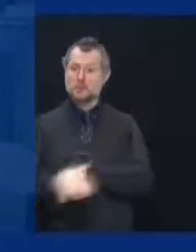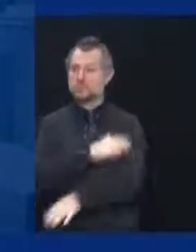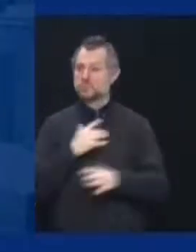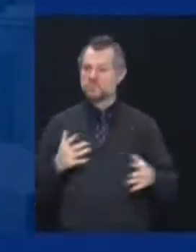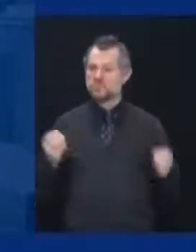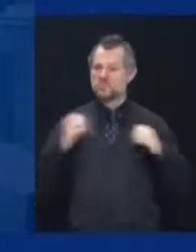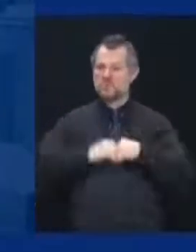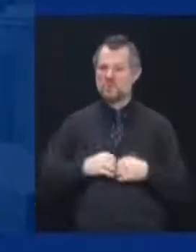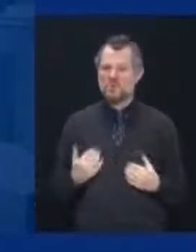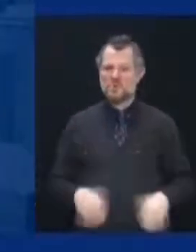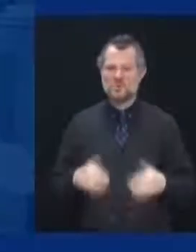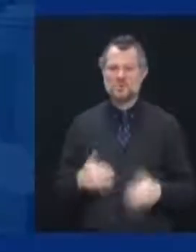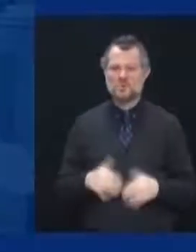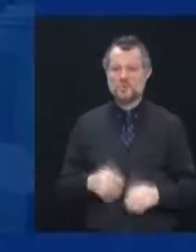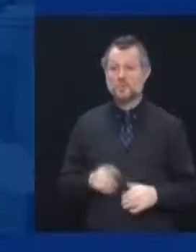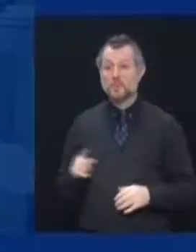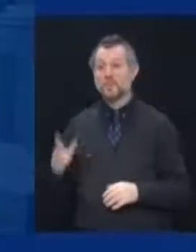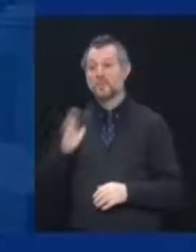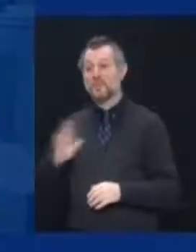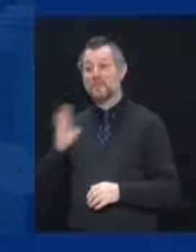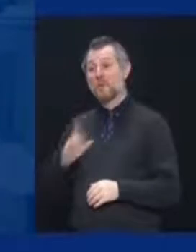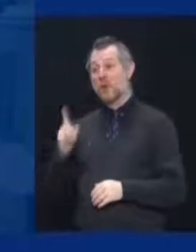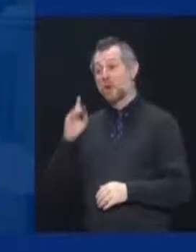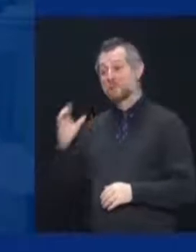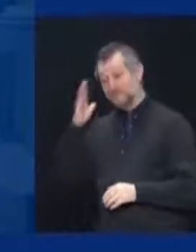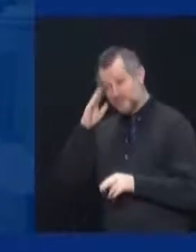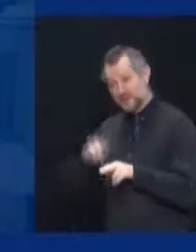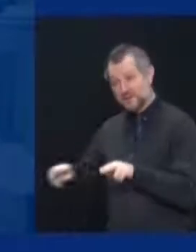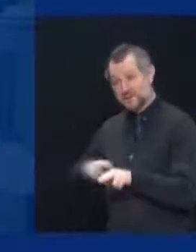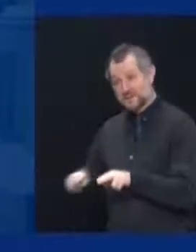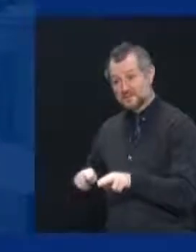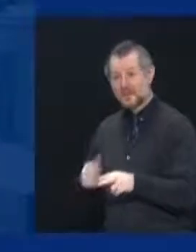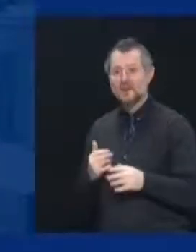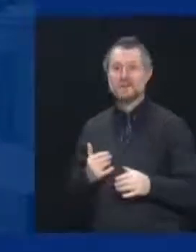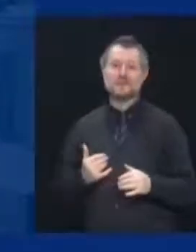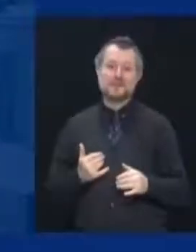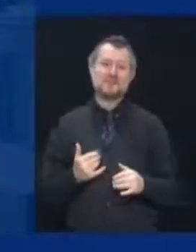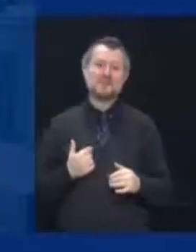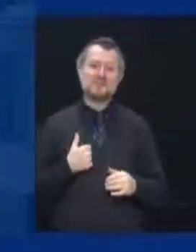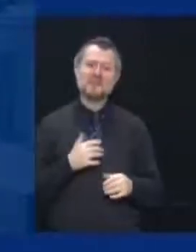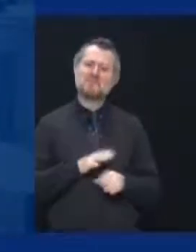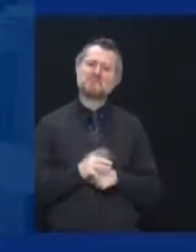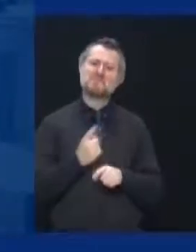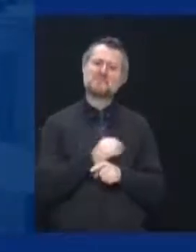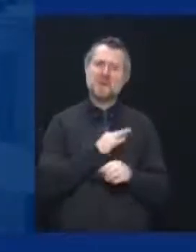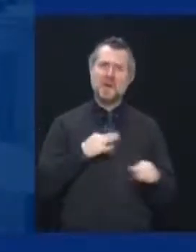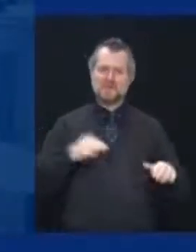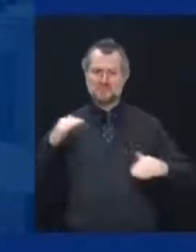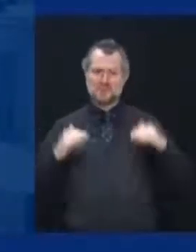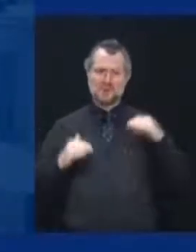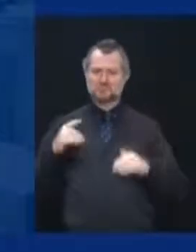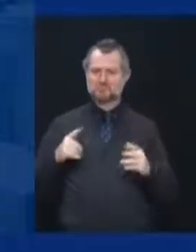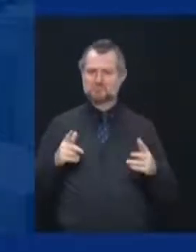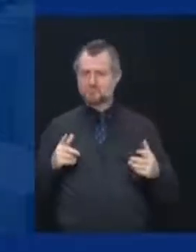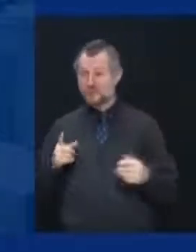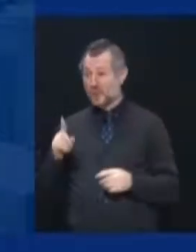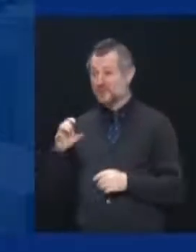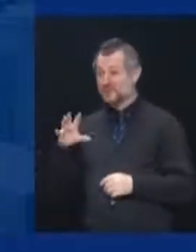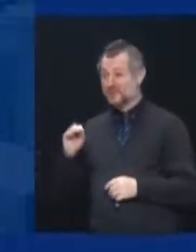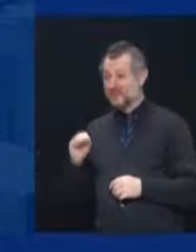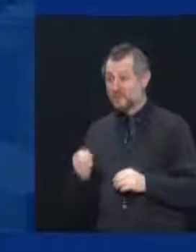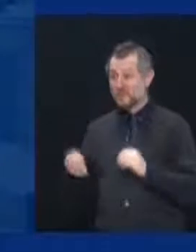had a hospital that had 100 beds, and they were staffed for 100 beds. You then go to 150